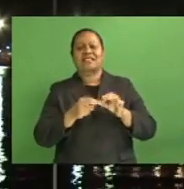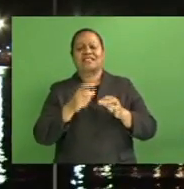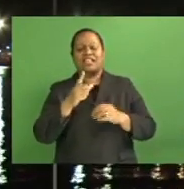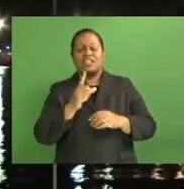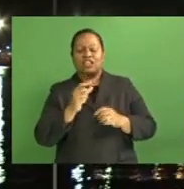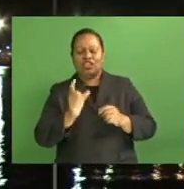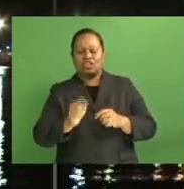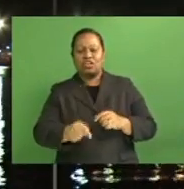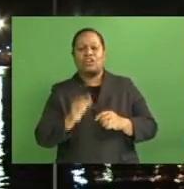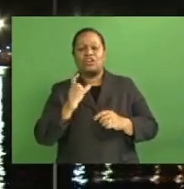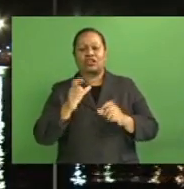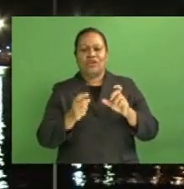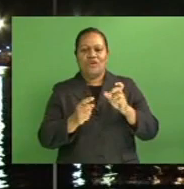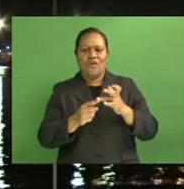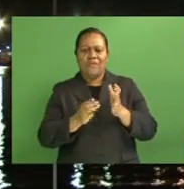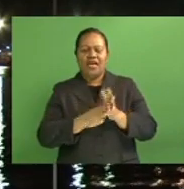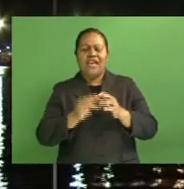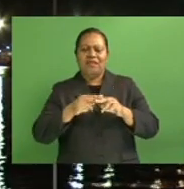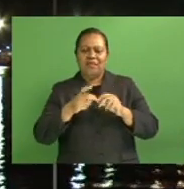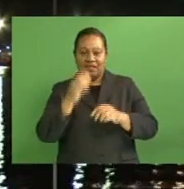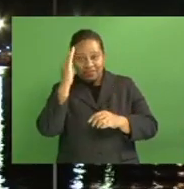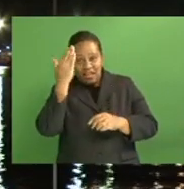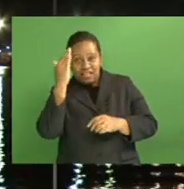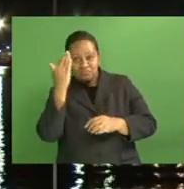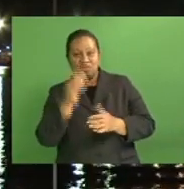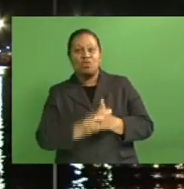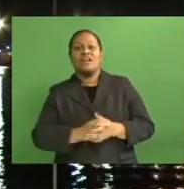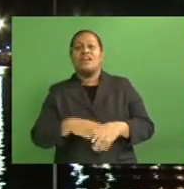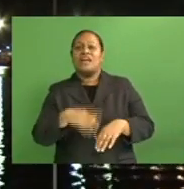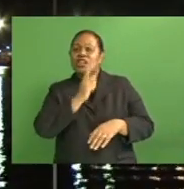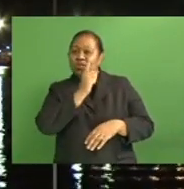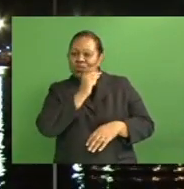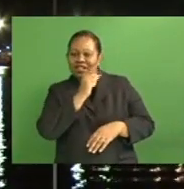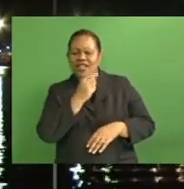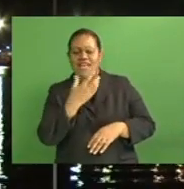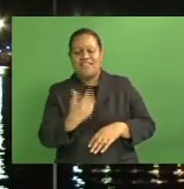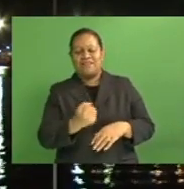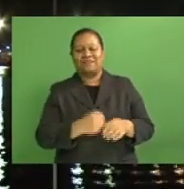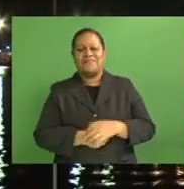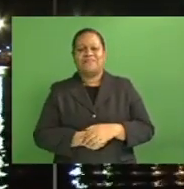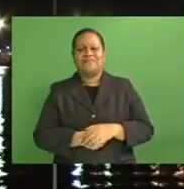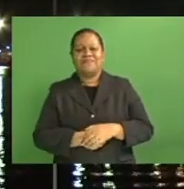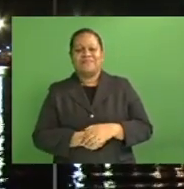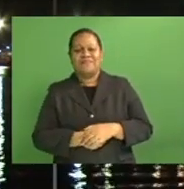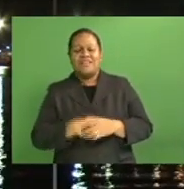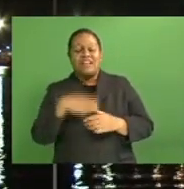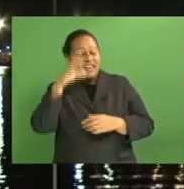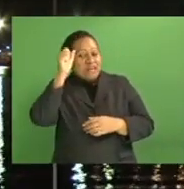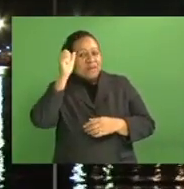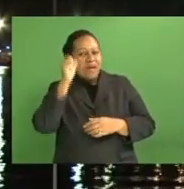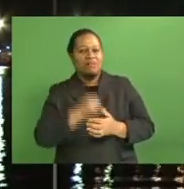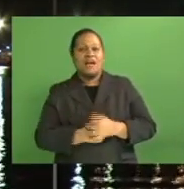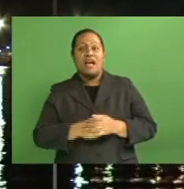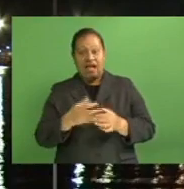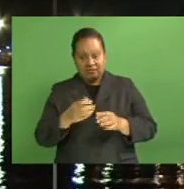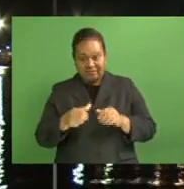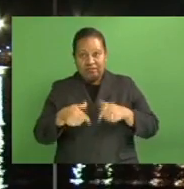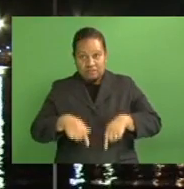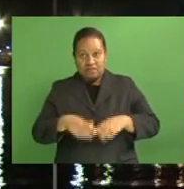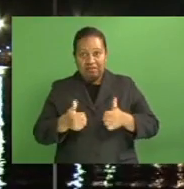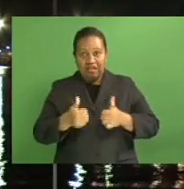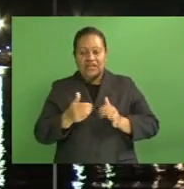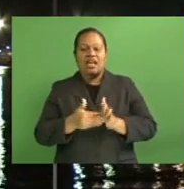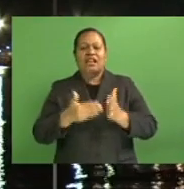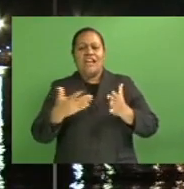fbcnews@fbc.com.fj. Share it with us on our FBC News Facebook page and Twitter at FBC_news. And remember, straight after this, we head off